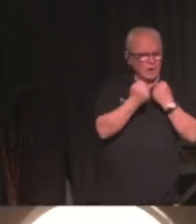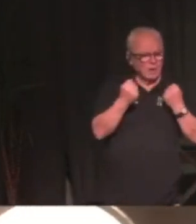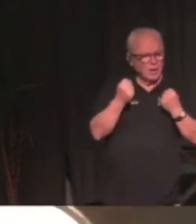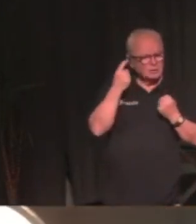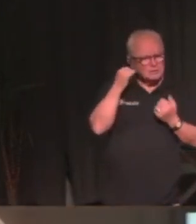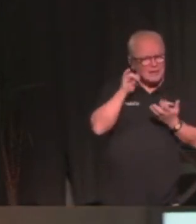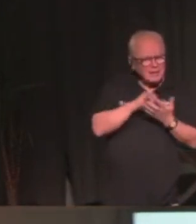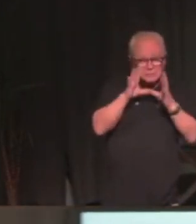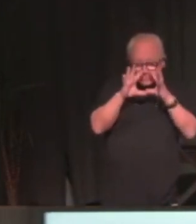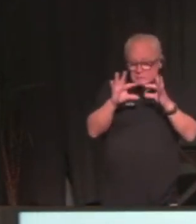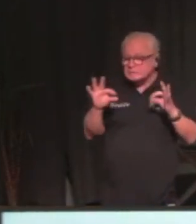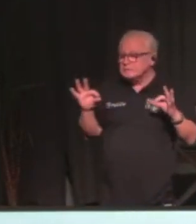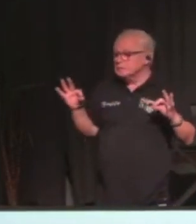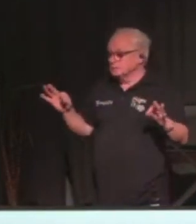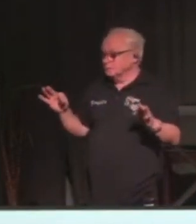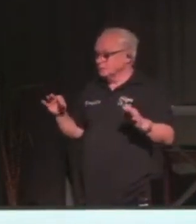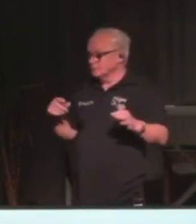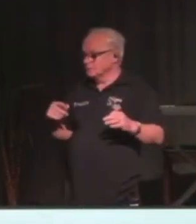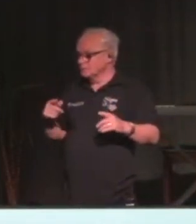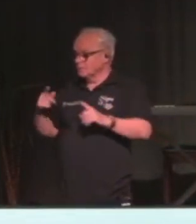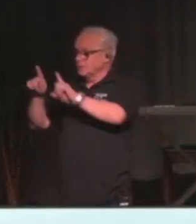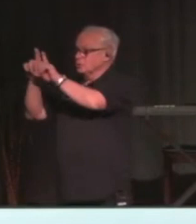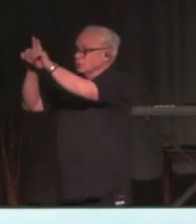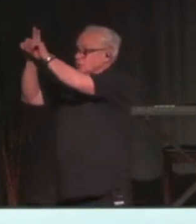Are you understanding that? He didn't come with power.